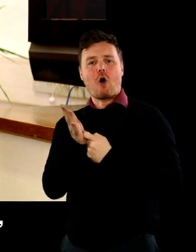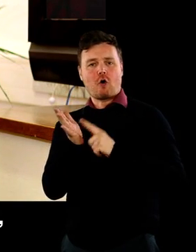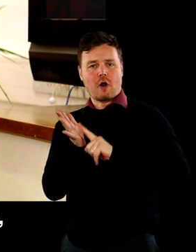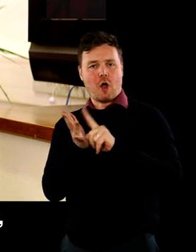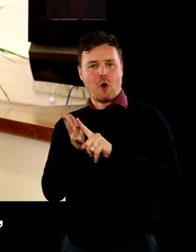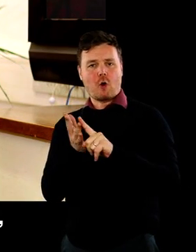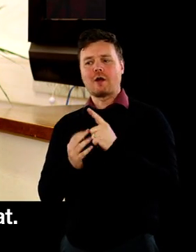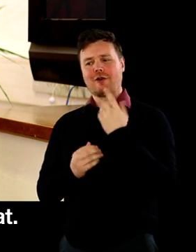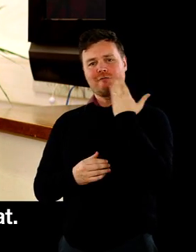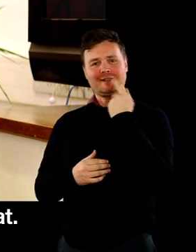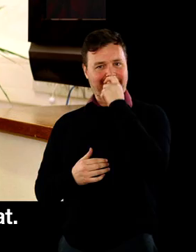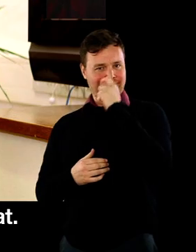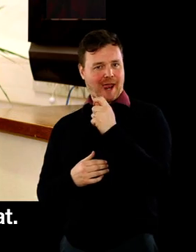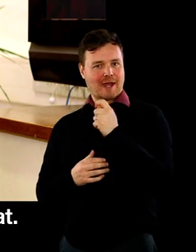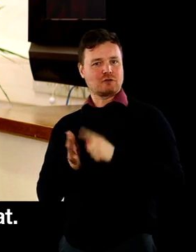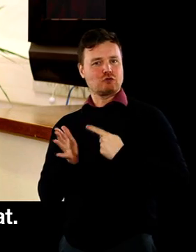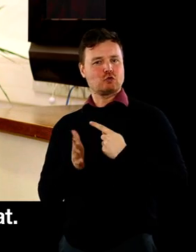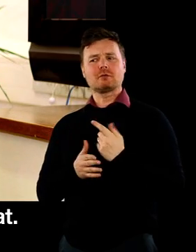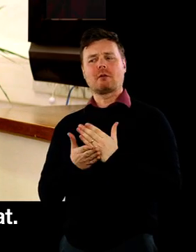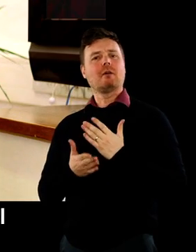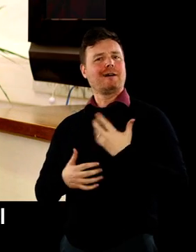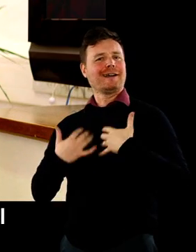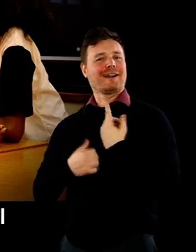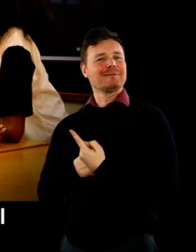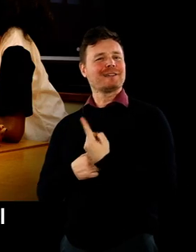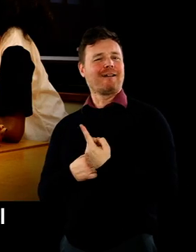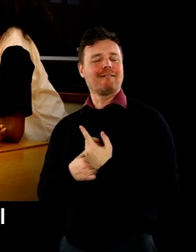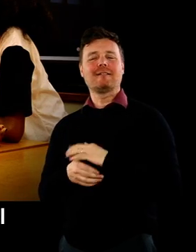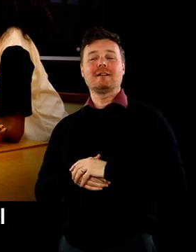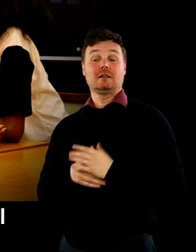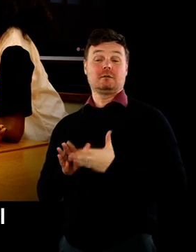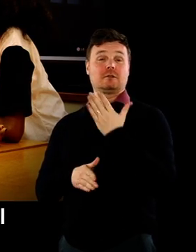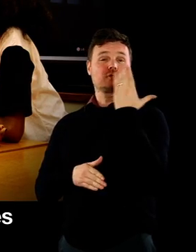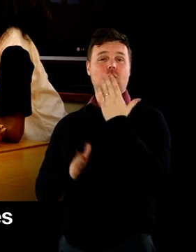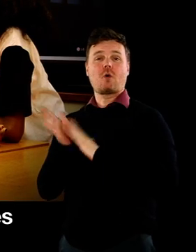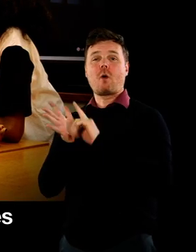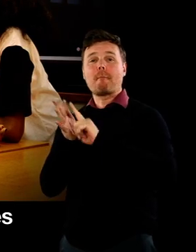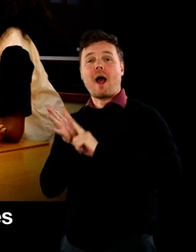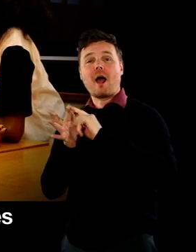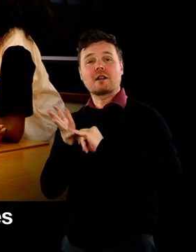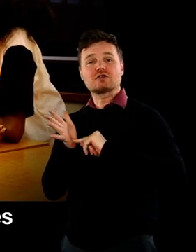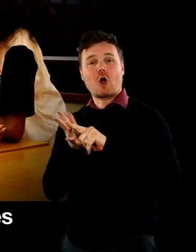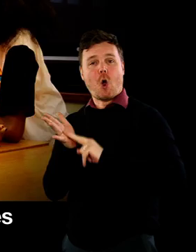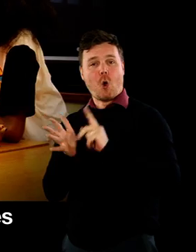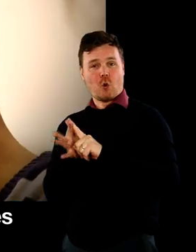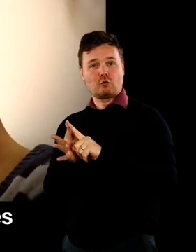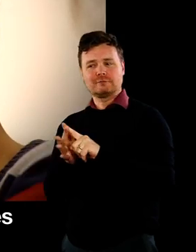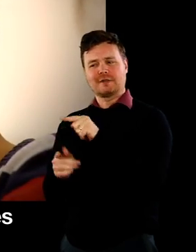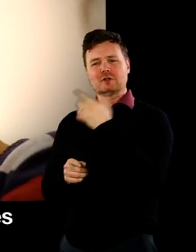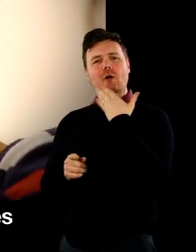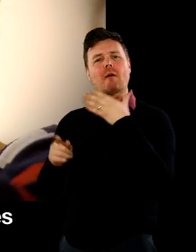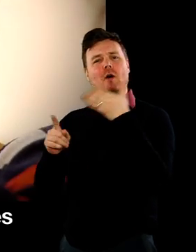recently turned 10 in June. He's really excited about that. And he goes to Milestone School to help with